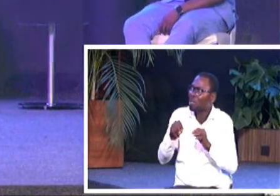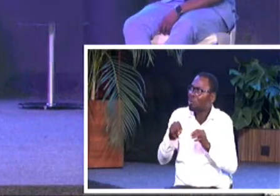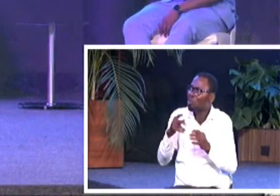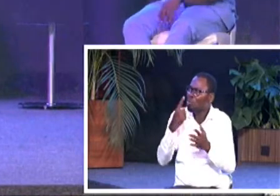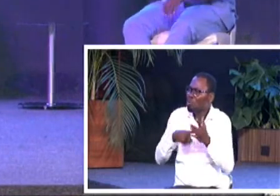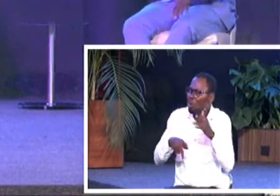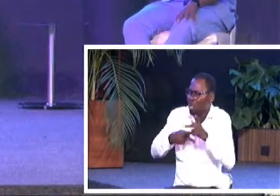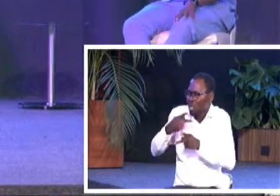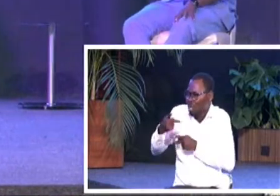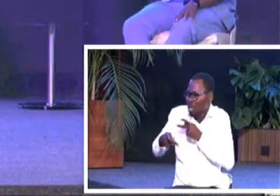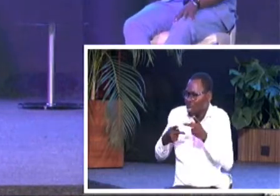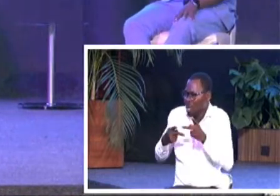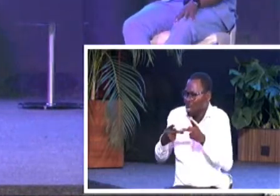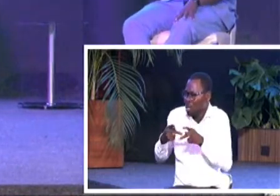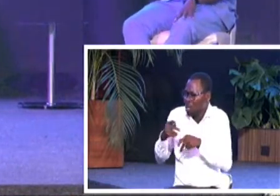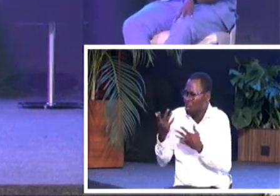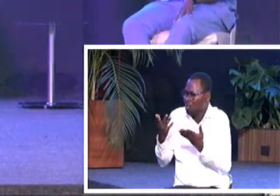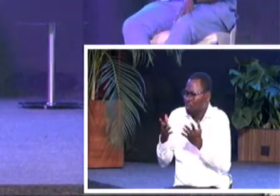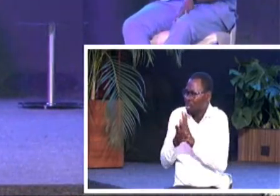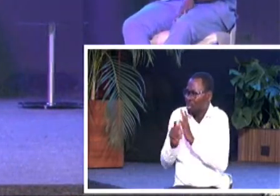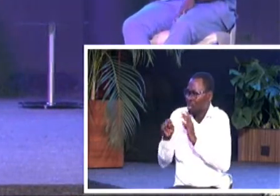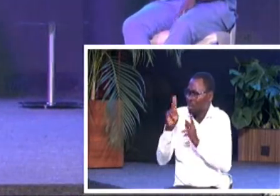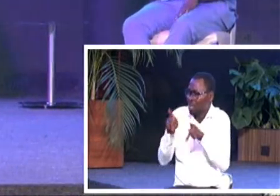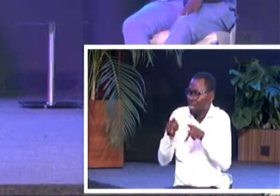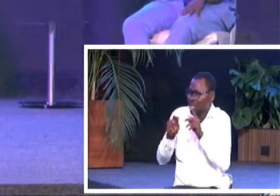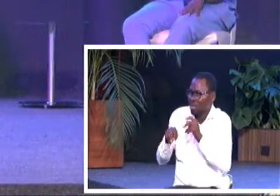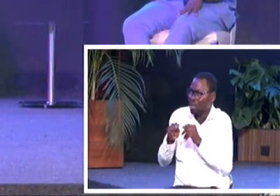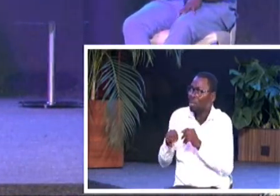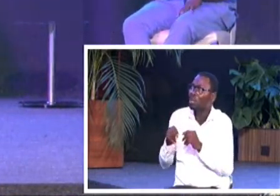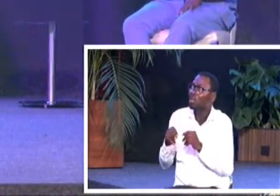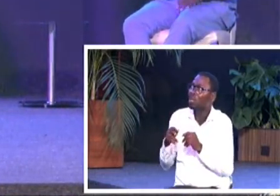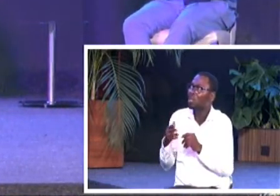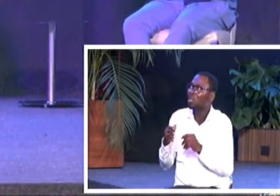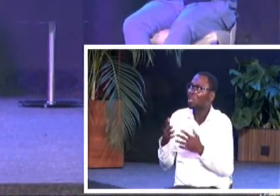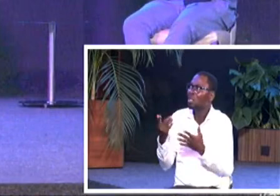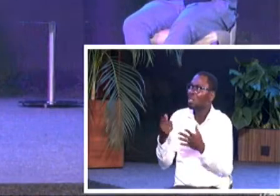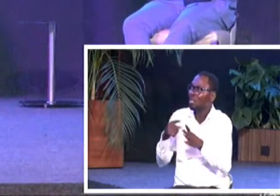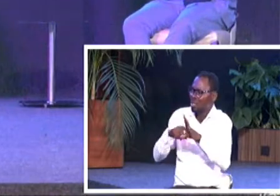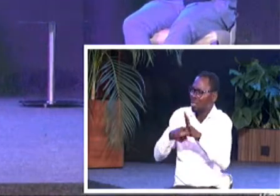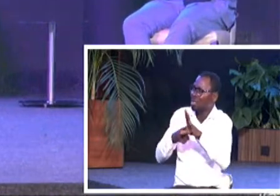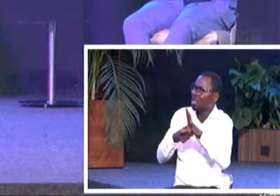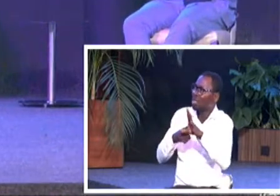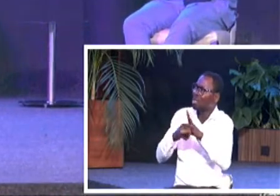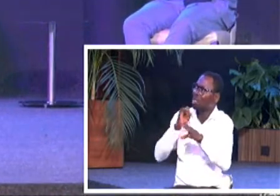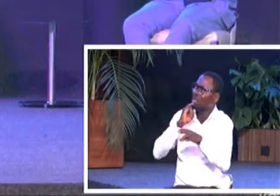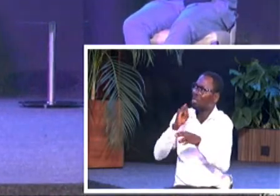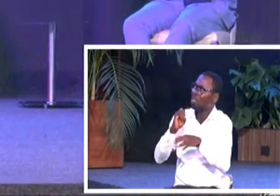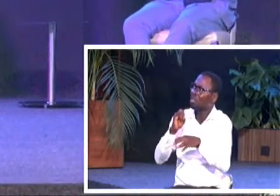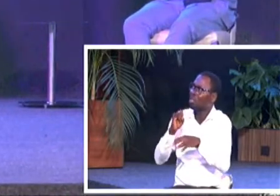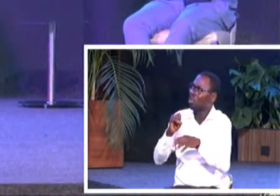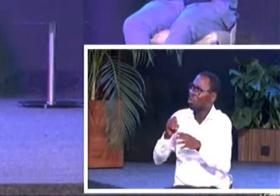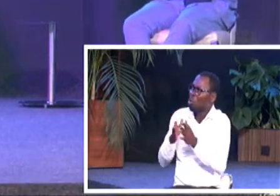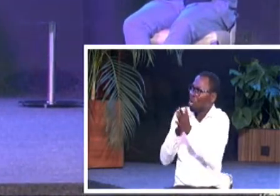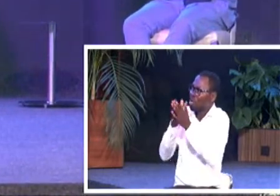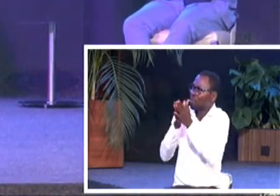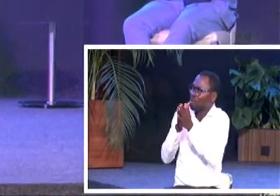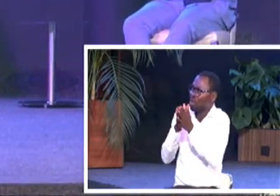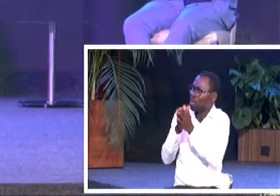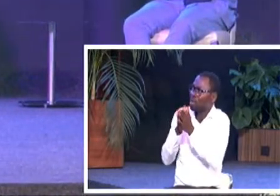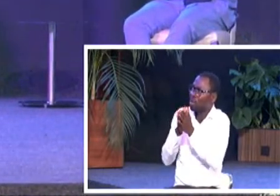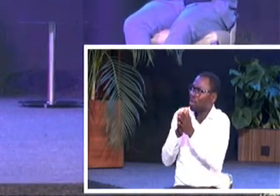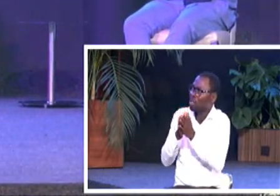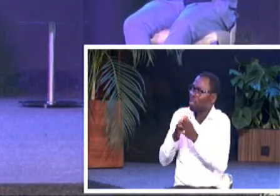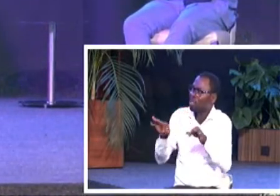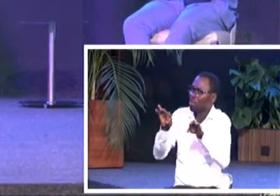of education to operate in these spaces? I think the initial thing is your interest is